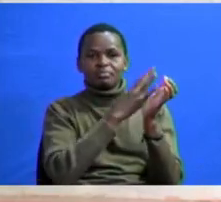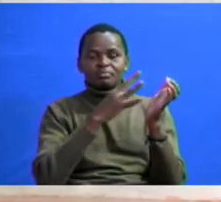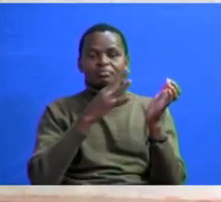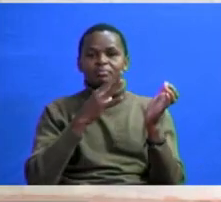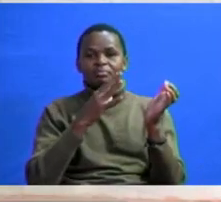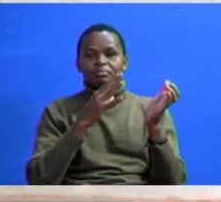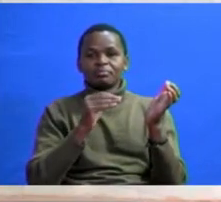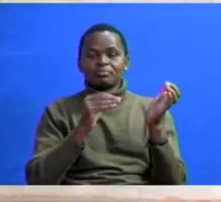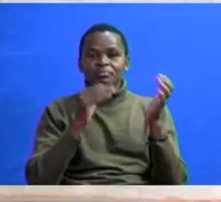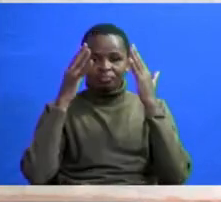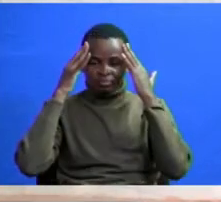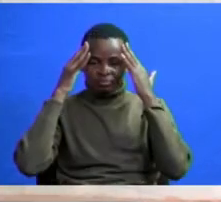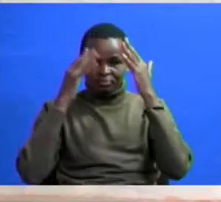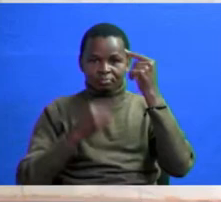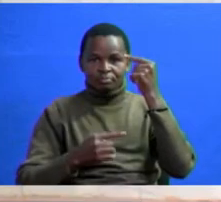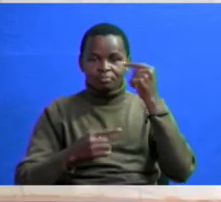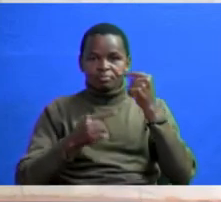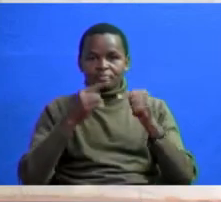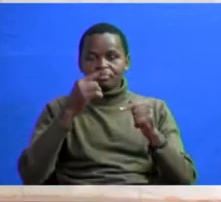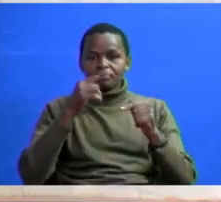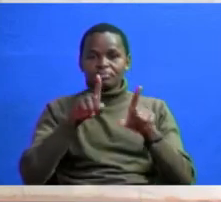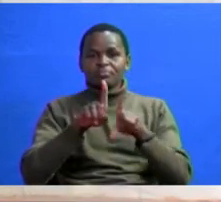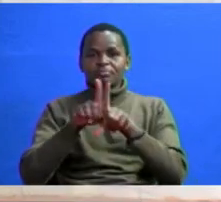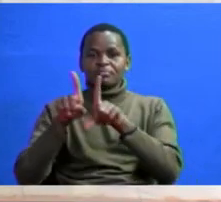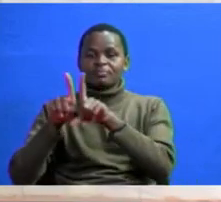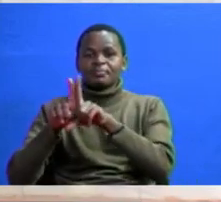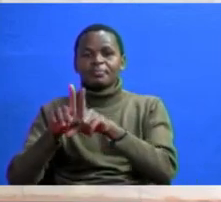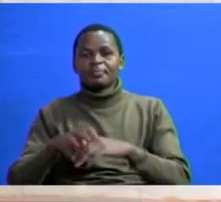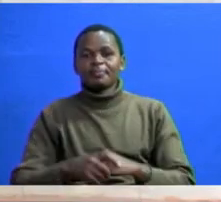they will be keen to win this particular one as well.